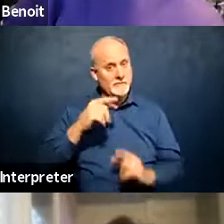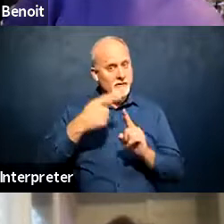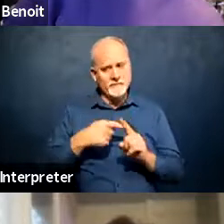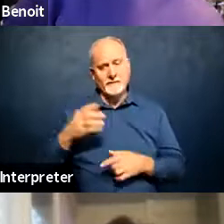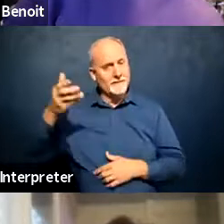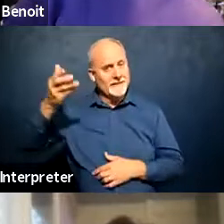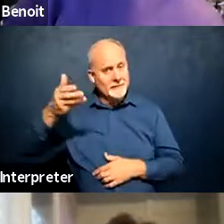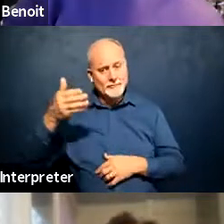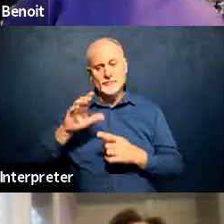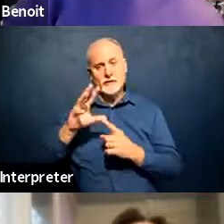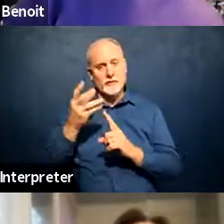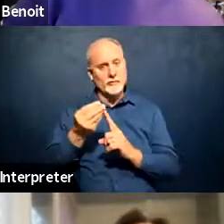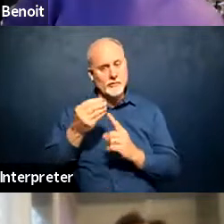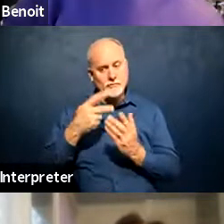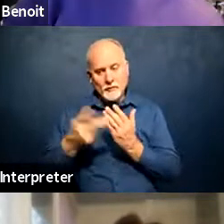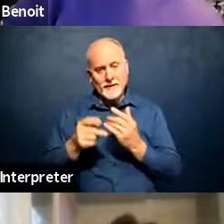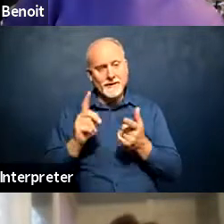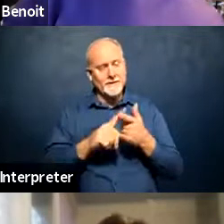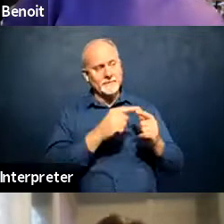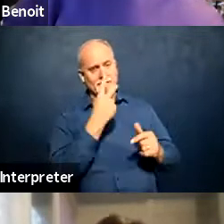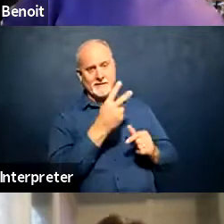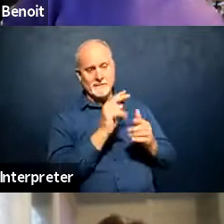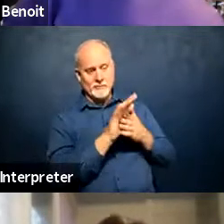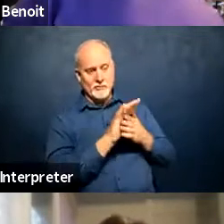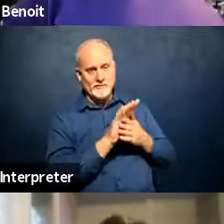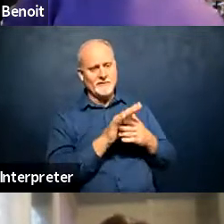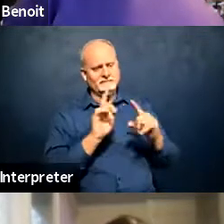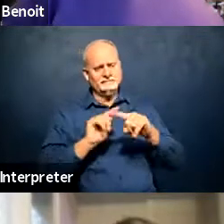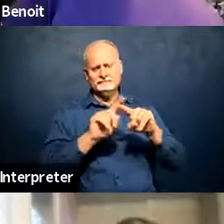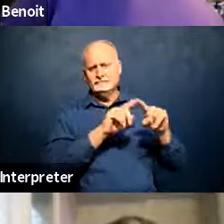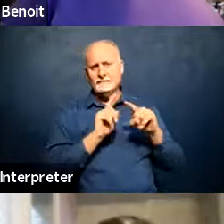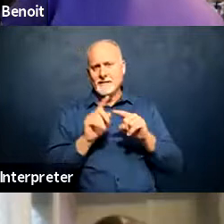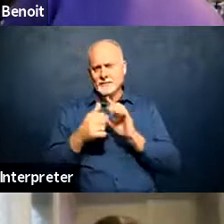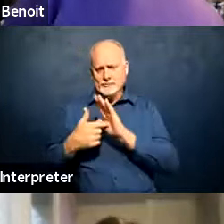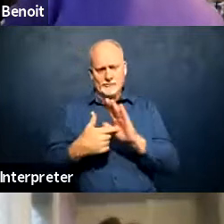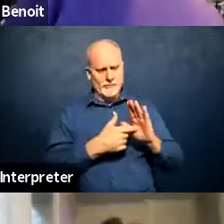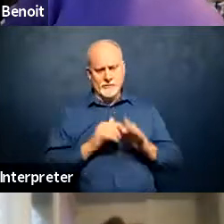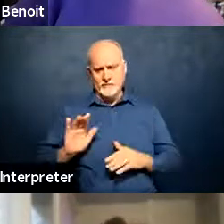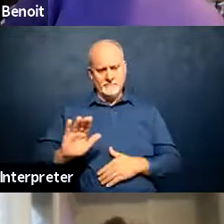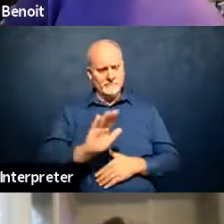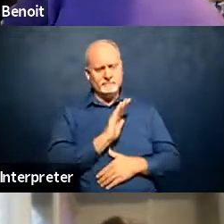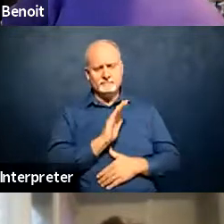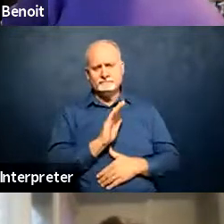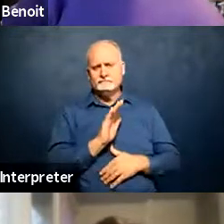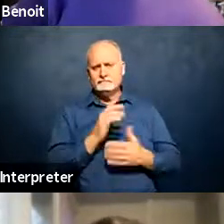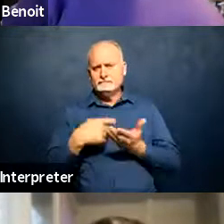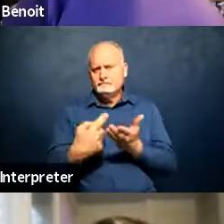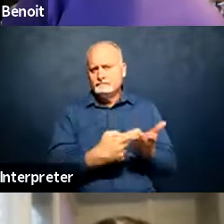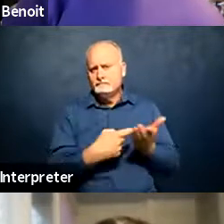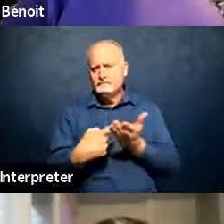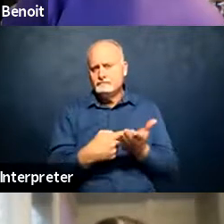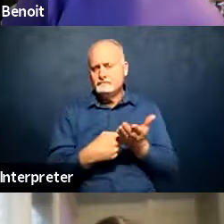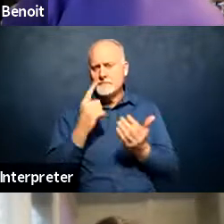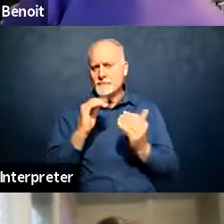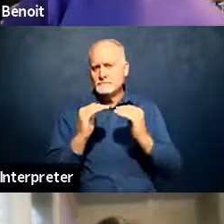cultural programs, film screenings, opportunities for departments to showcase their efforts, and critical dialogues. Our next